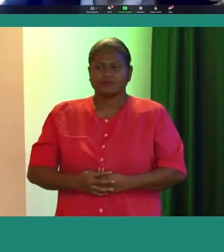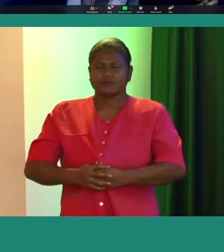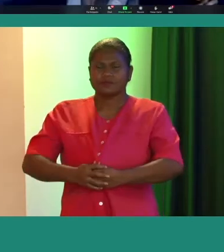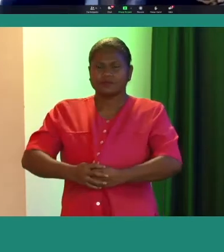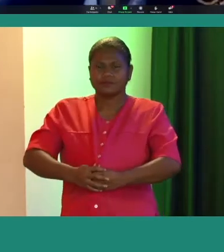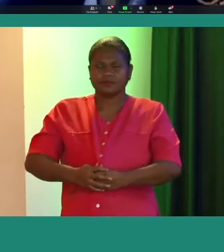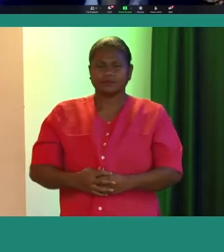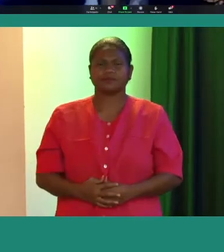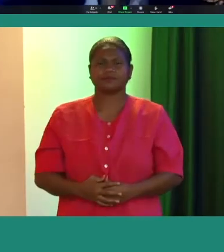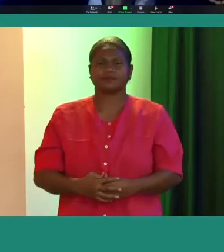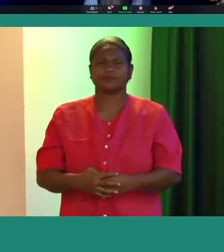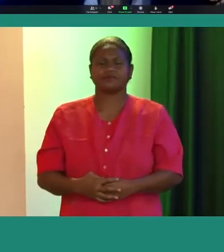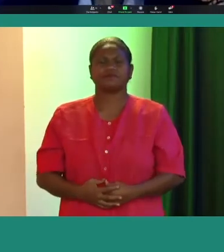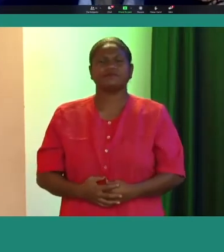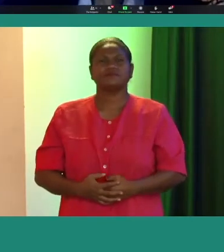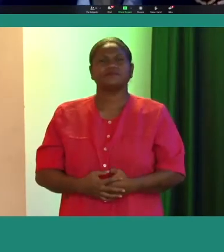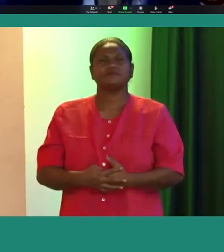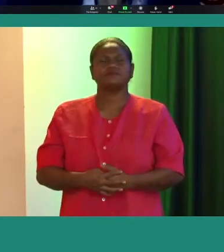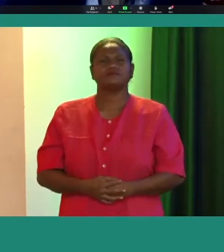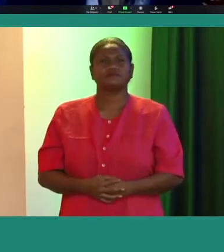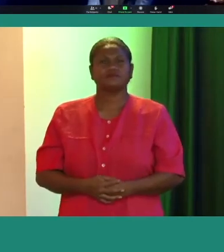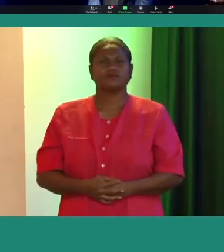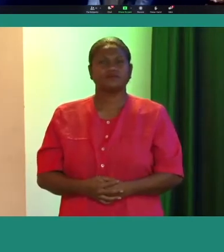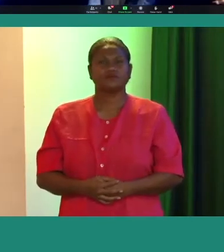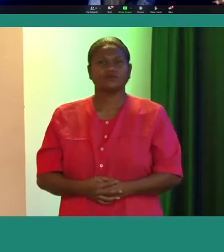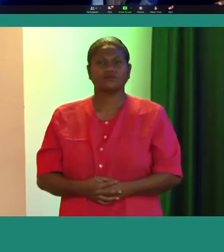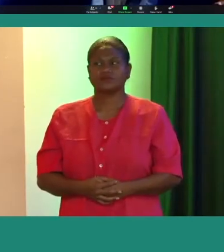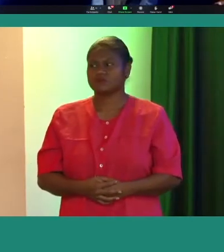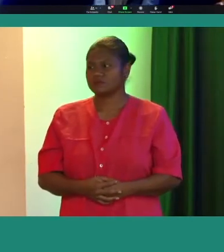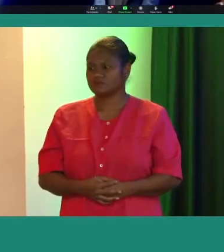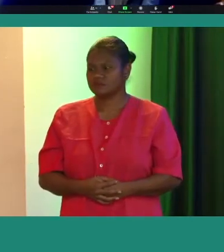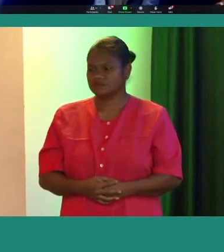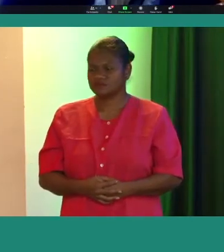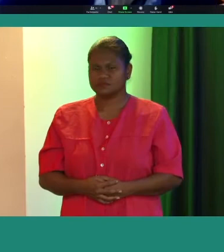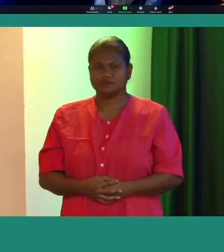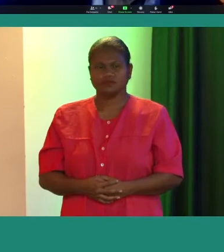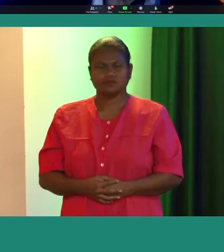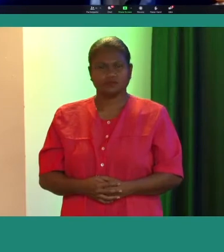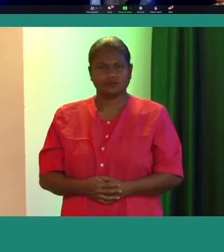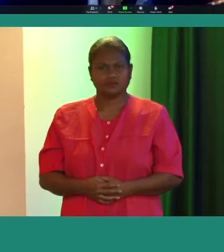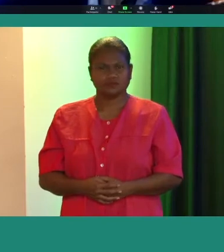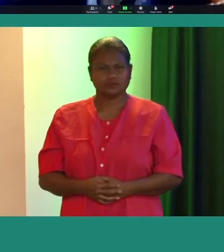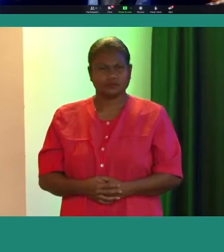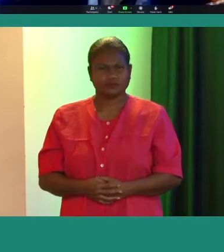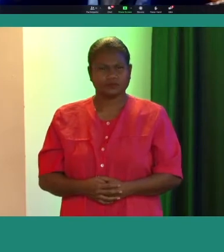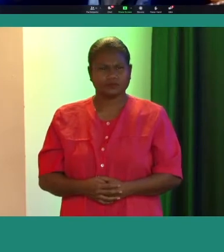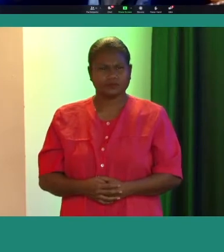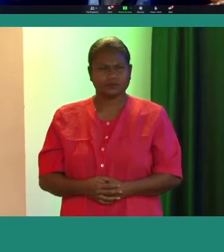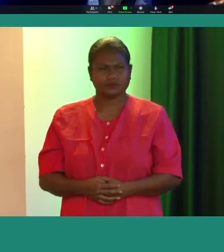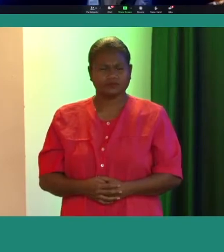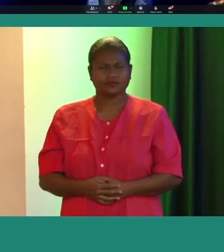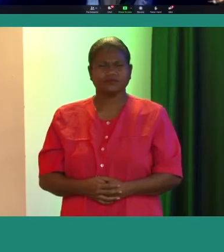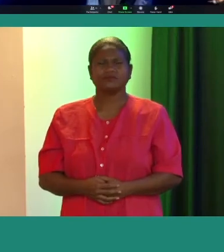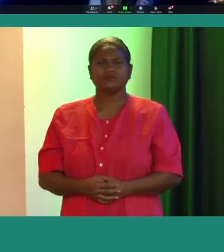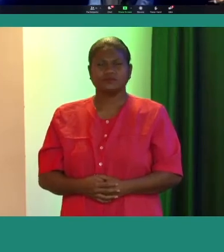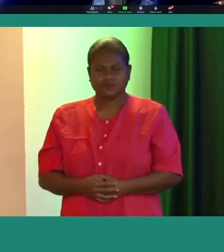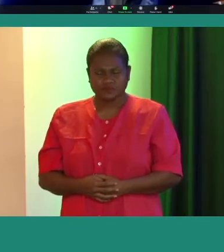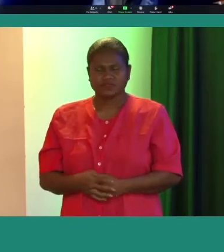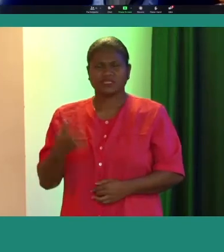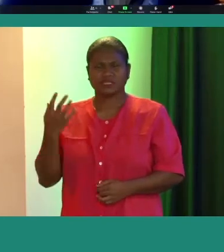programs that are running concurrently to enlighten our public servants